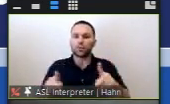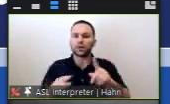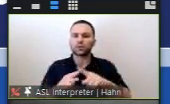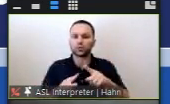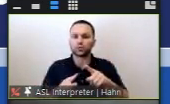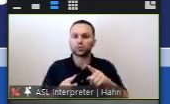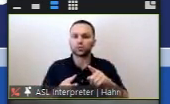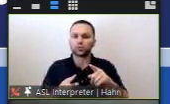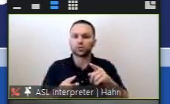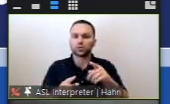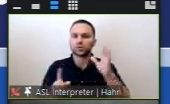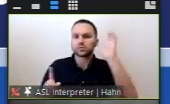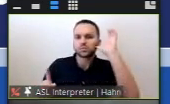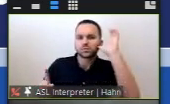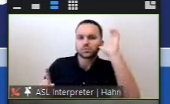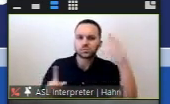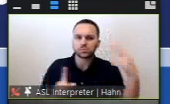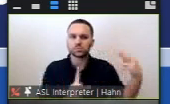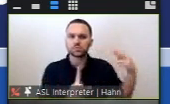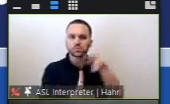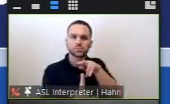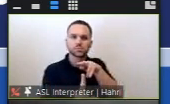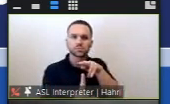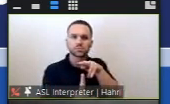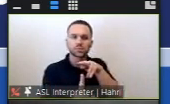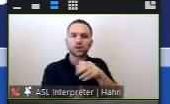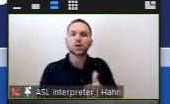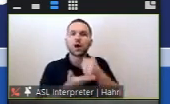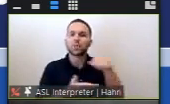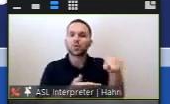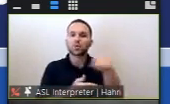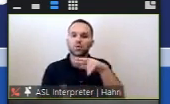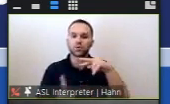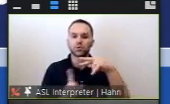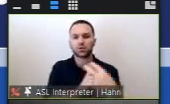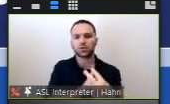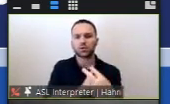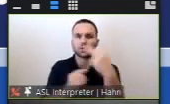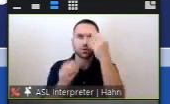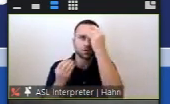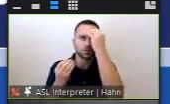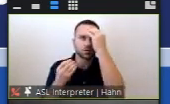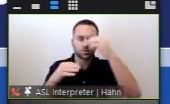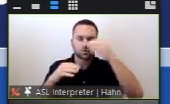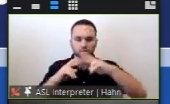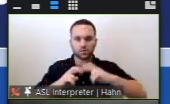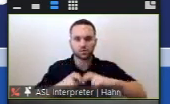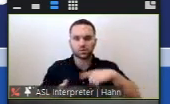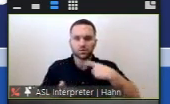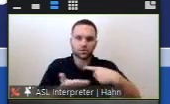data, to really help you interpret and think about this data, and for our media folks to really figure out